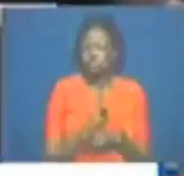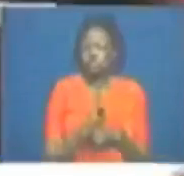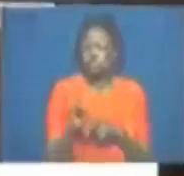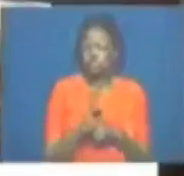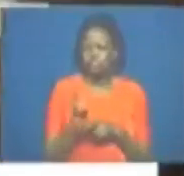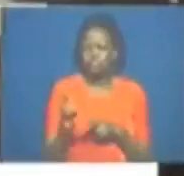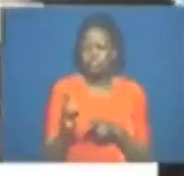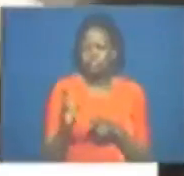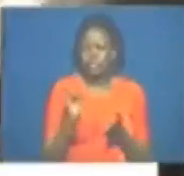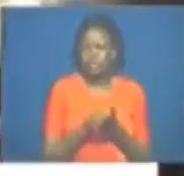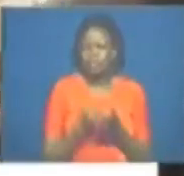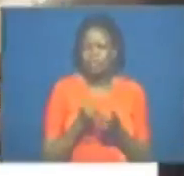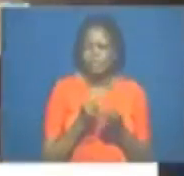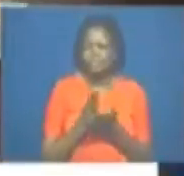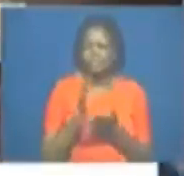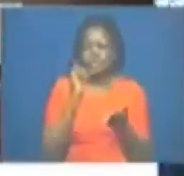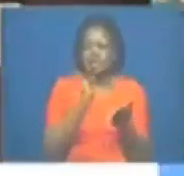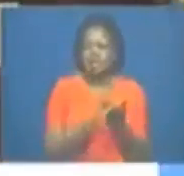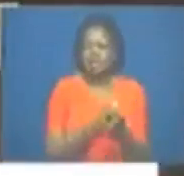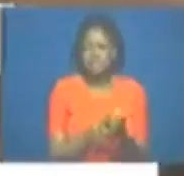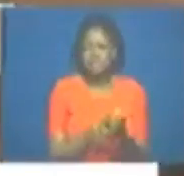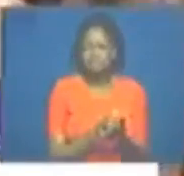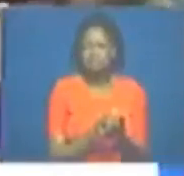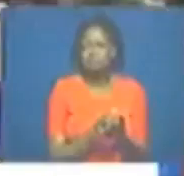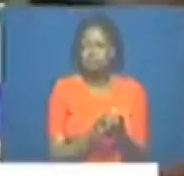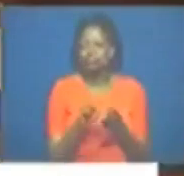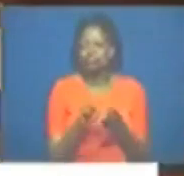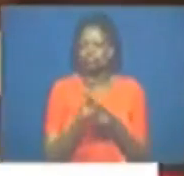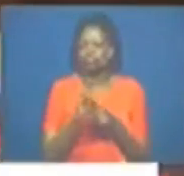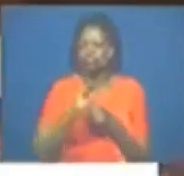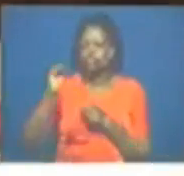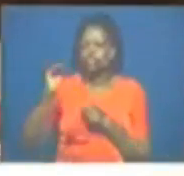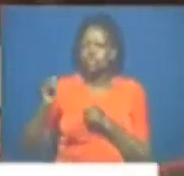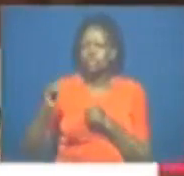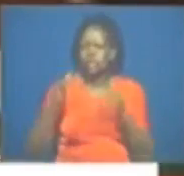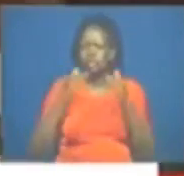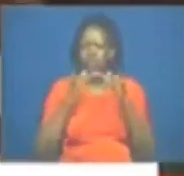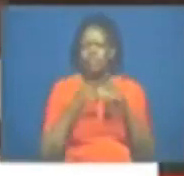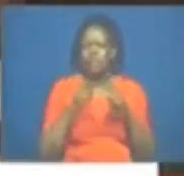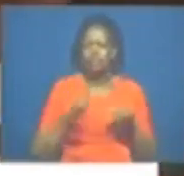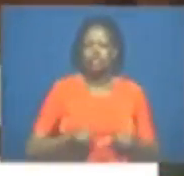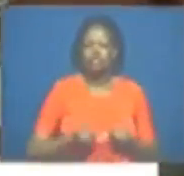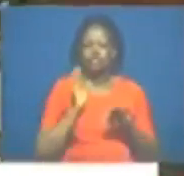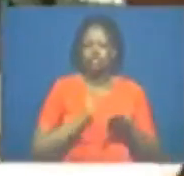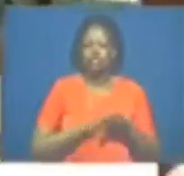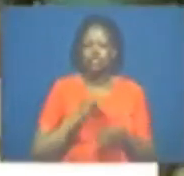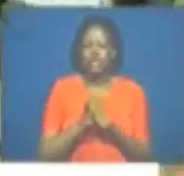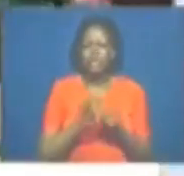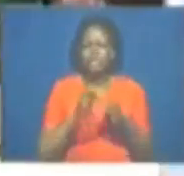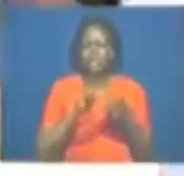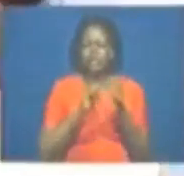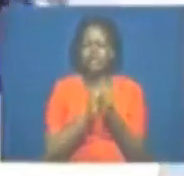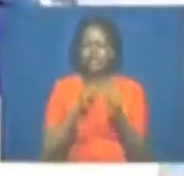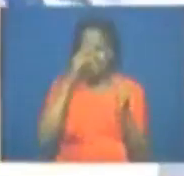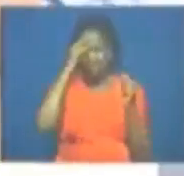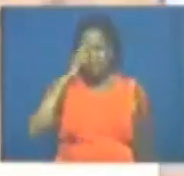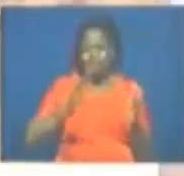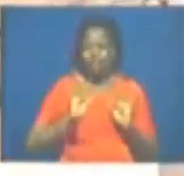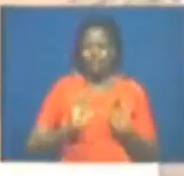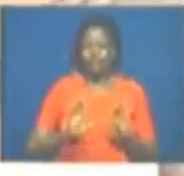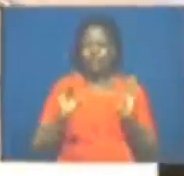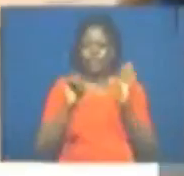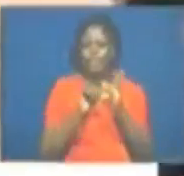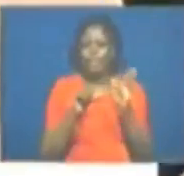that will ensure it plays its watchdog role at the county level but maintain a good working relationship with the governors to avoid unnecessary